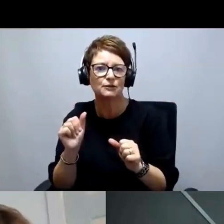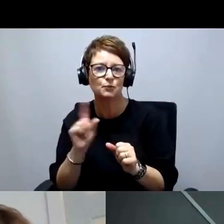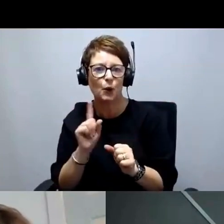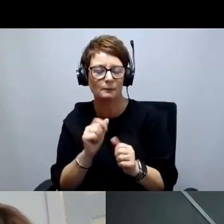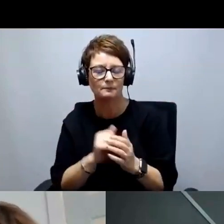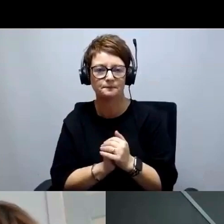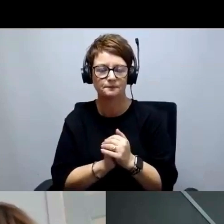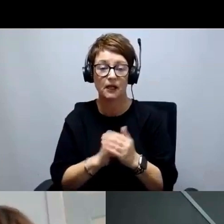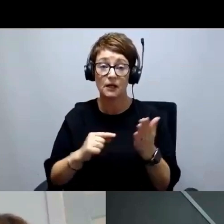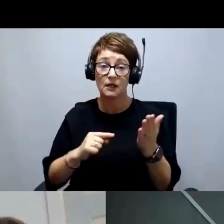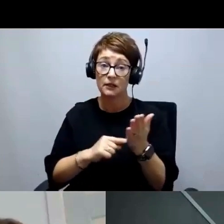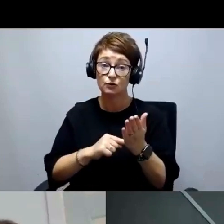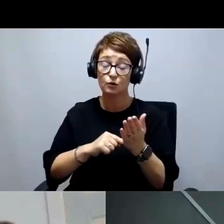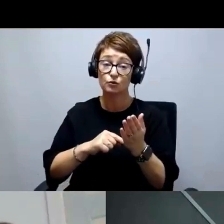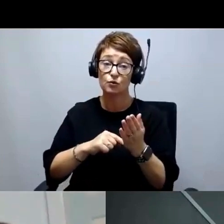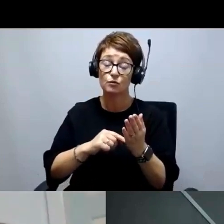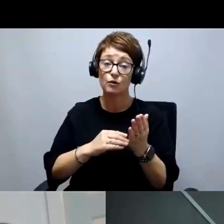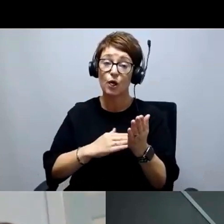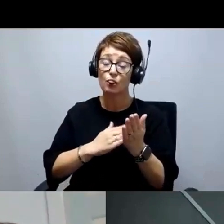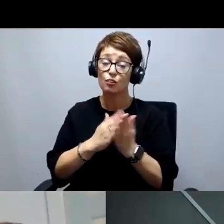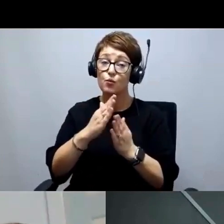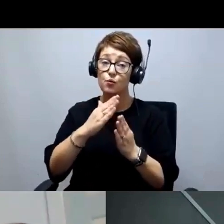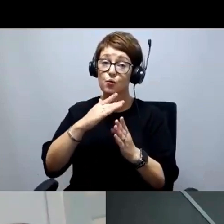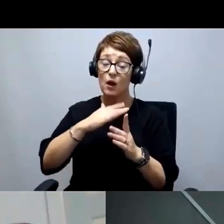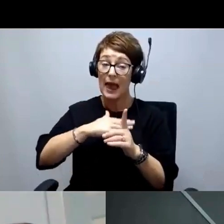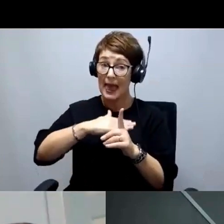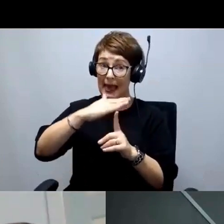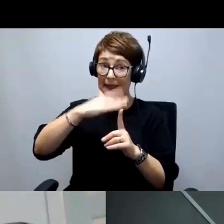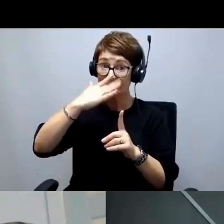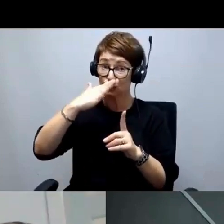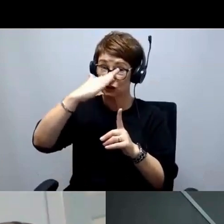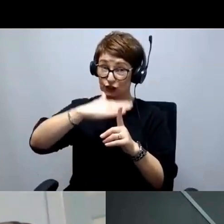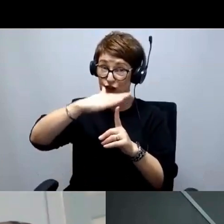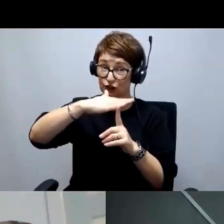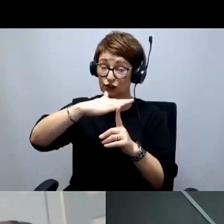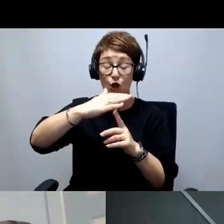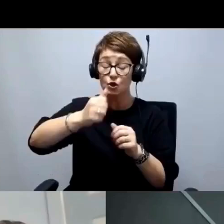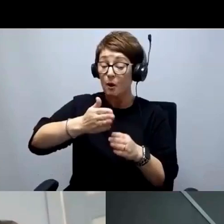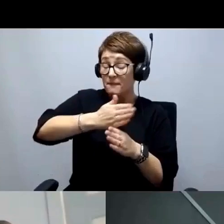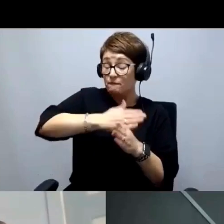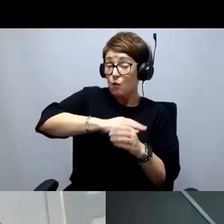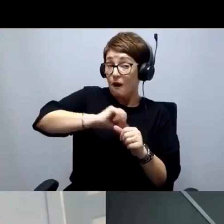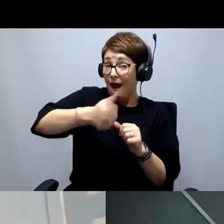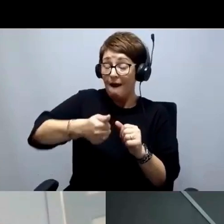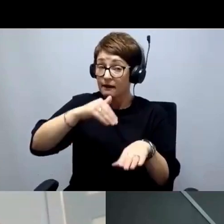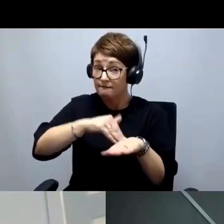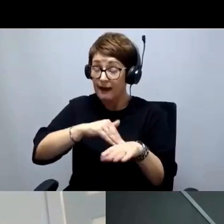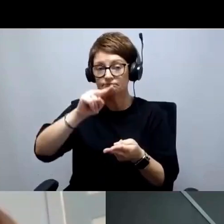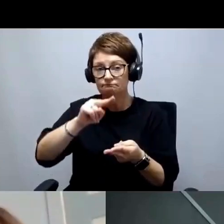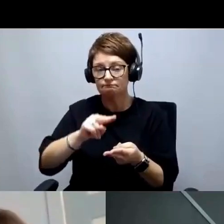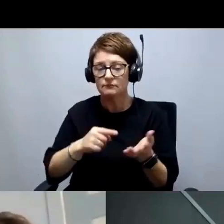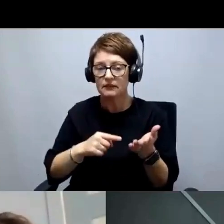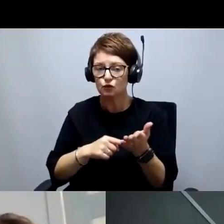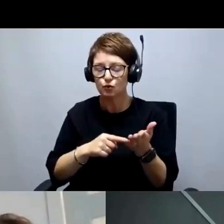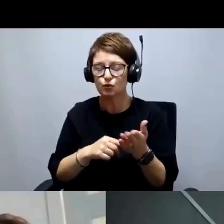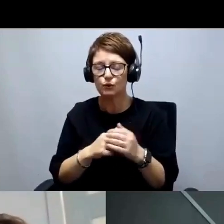It declines gradually with age. There isn't a big before and after menopause effect. It's just a gradual decline.